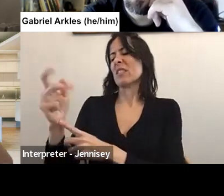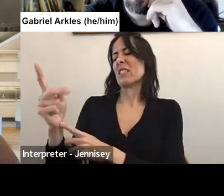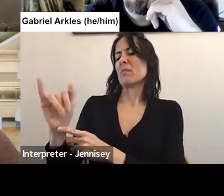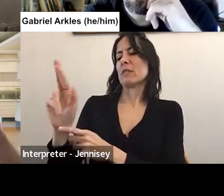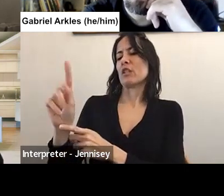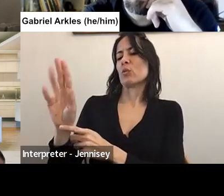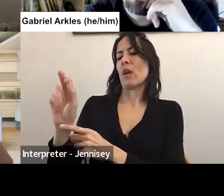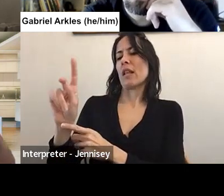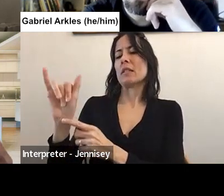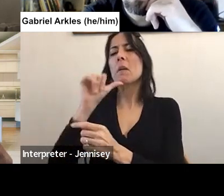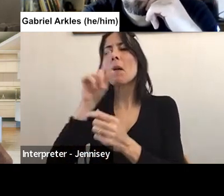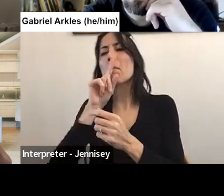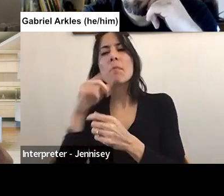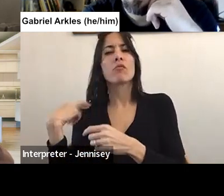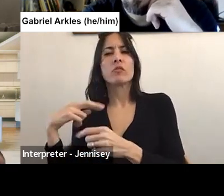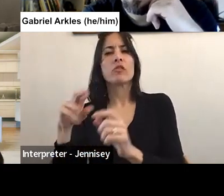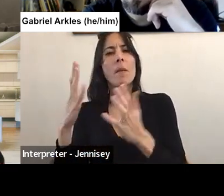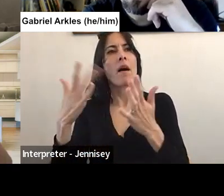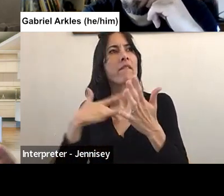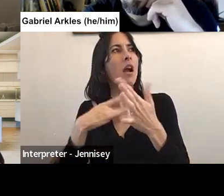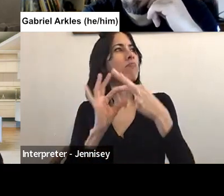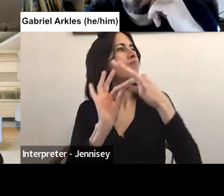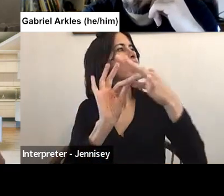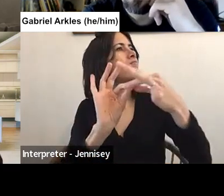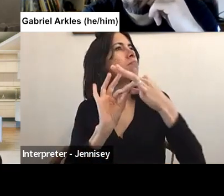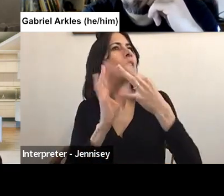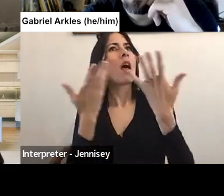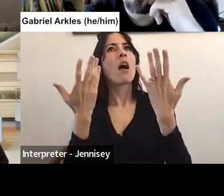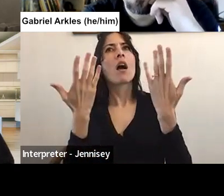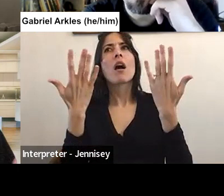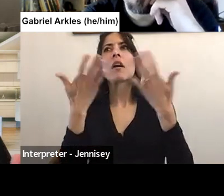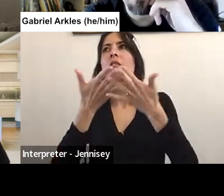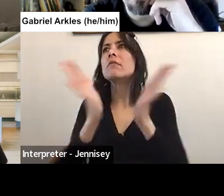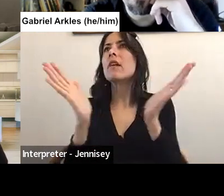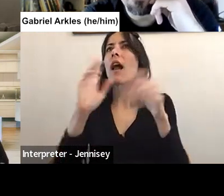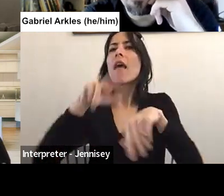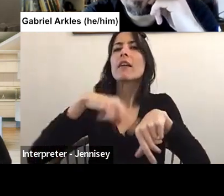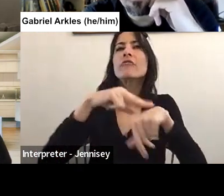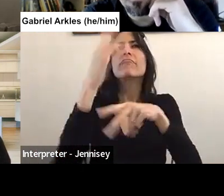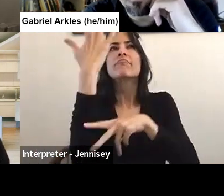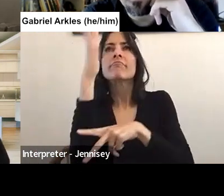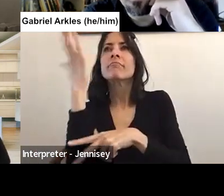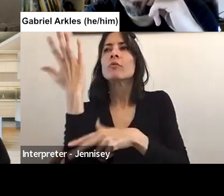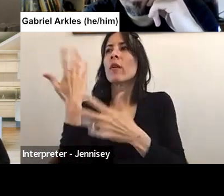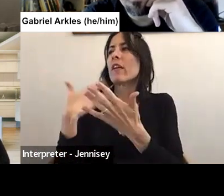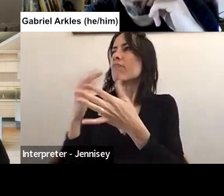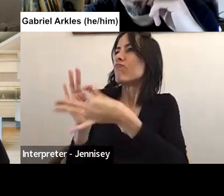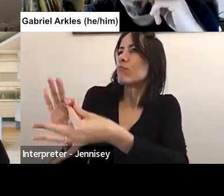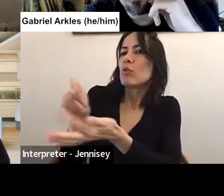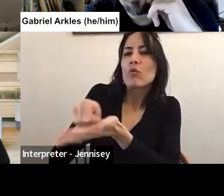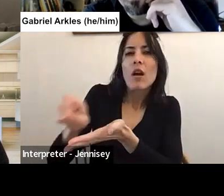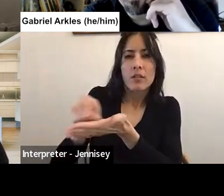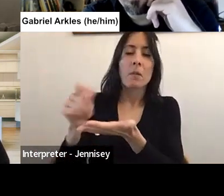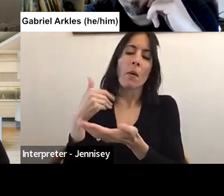Being in tune with something. It could be nature, it could be writing, it could be whatever. In this case, it was hosting a former chaplain